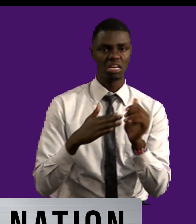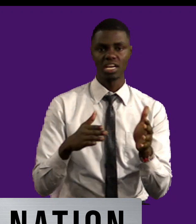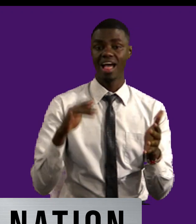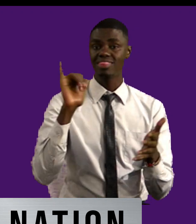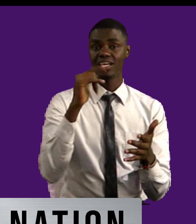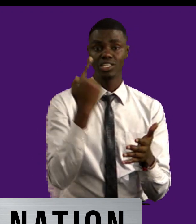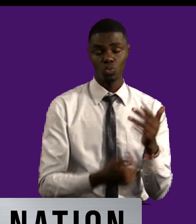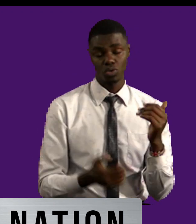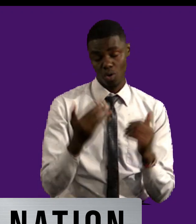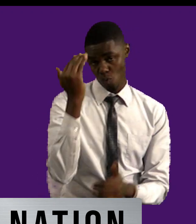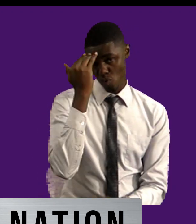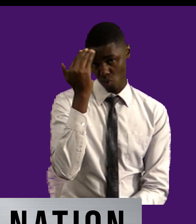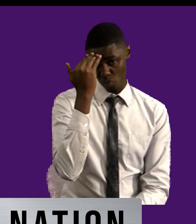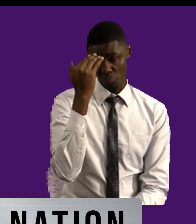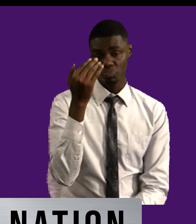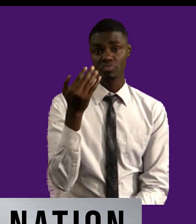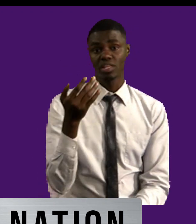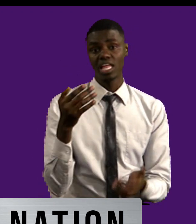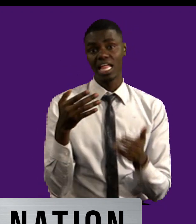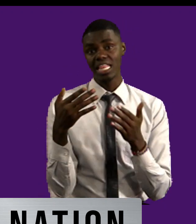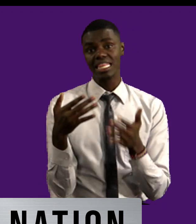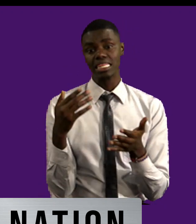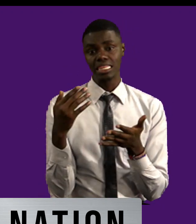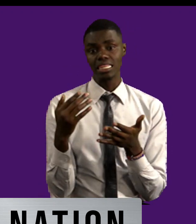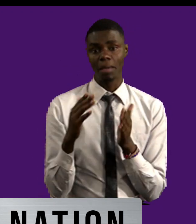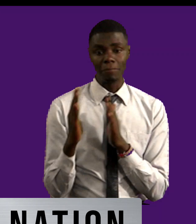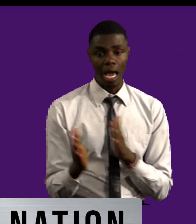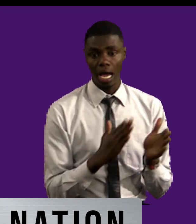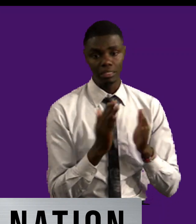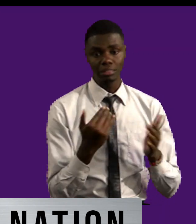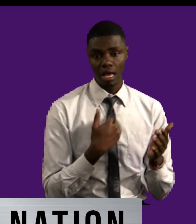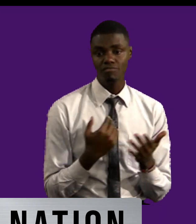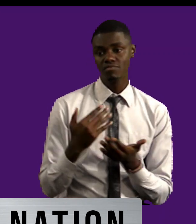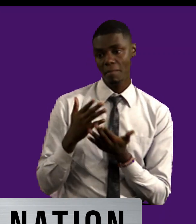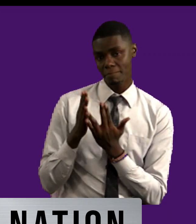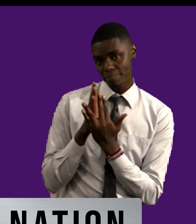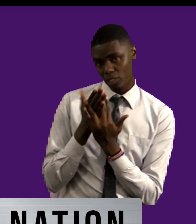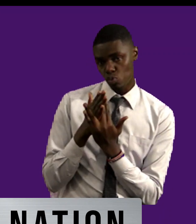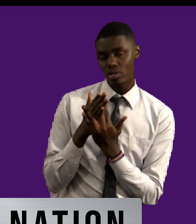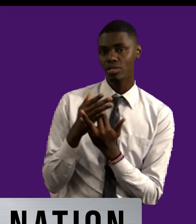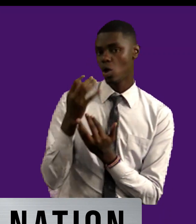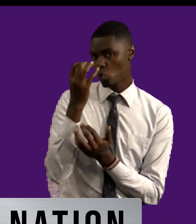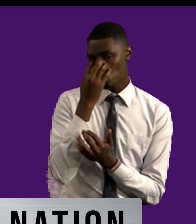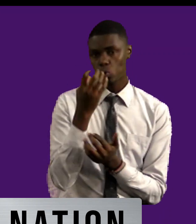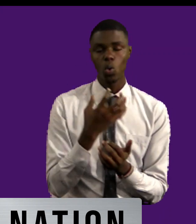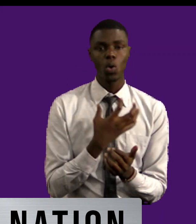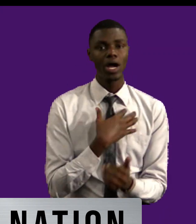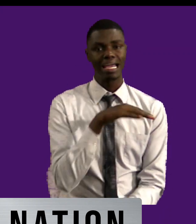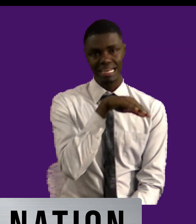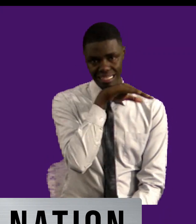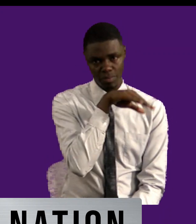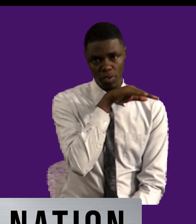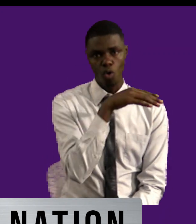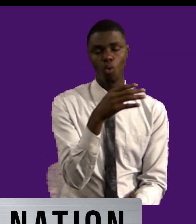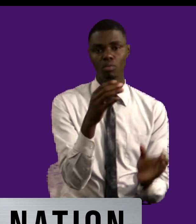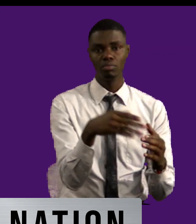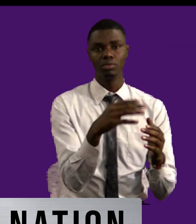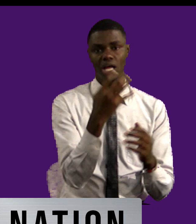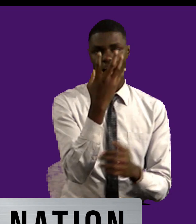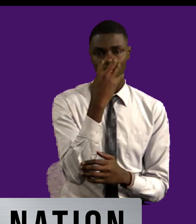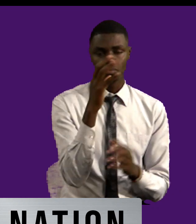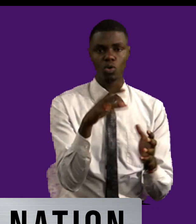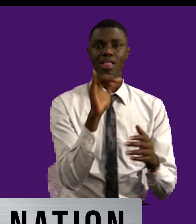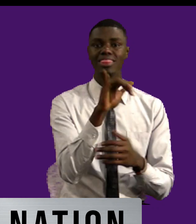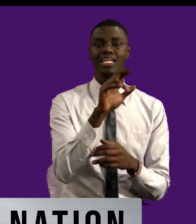what now we know, the deal that has been there between Ruto and Azimio. This is the so-called